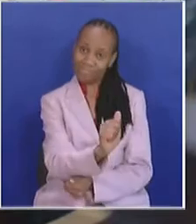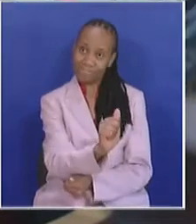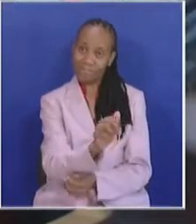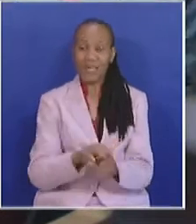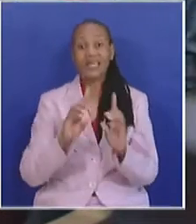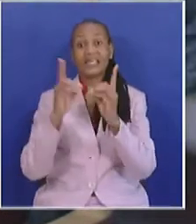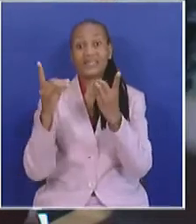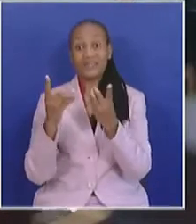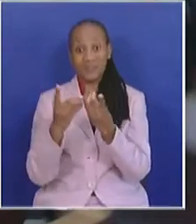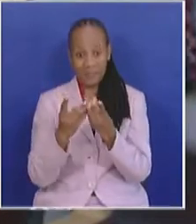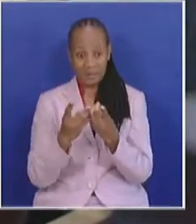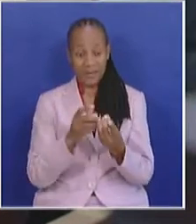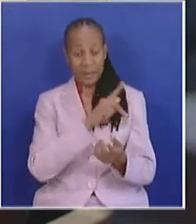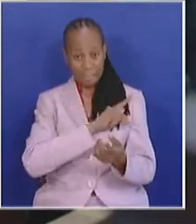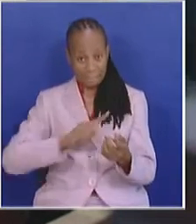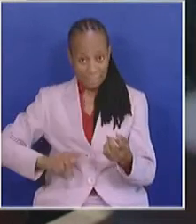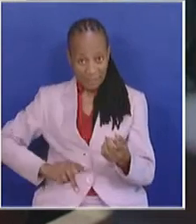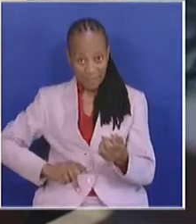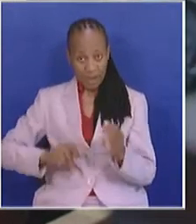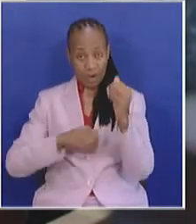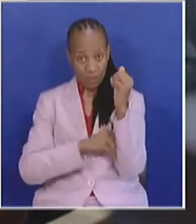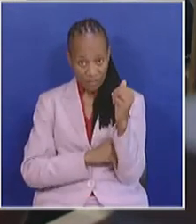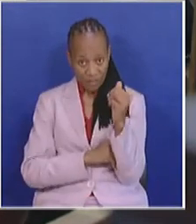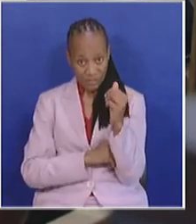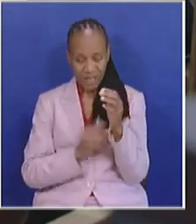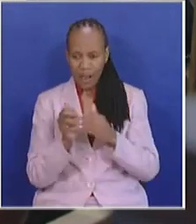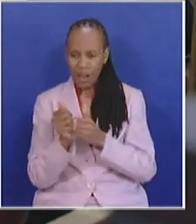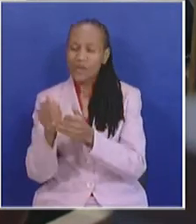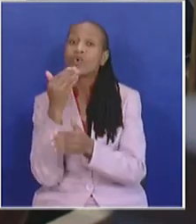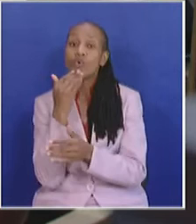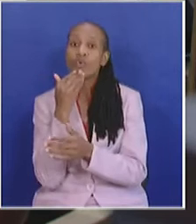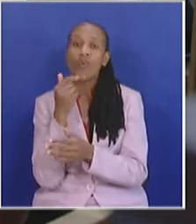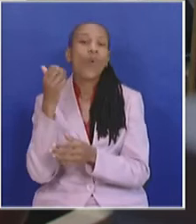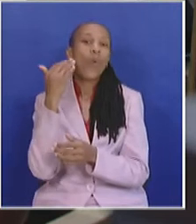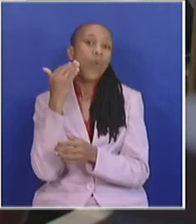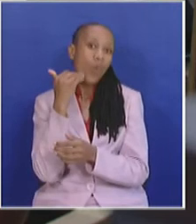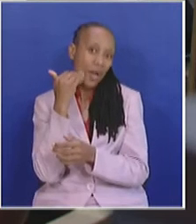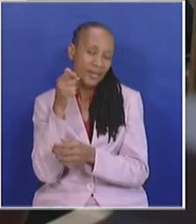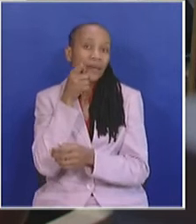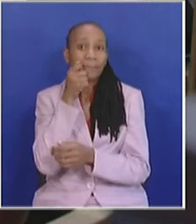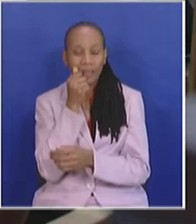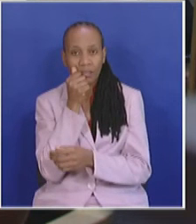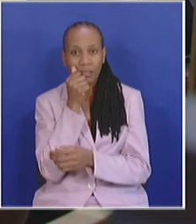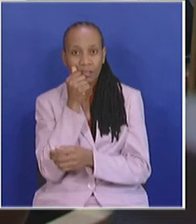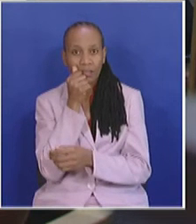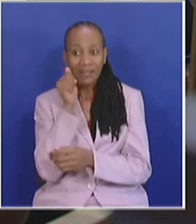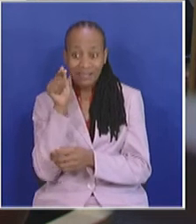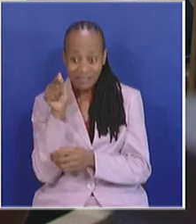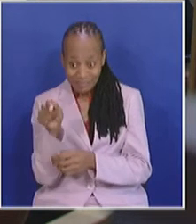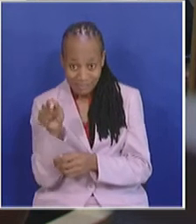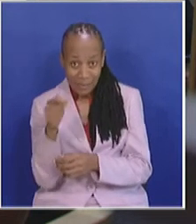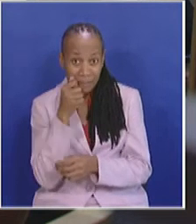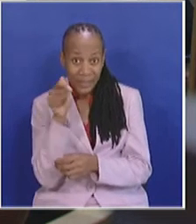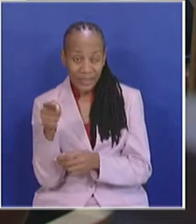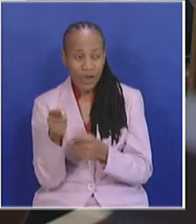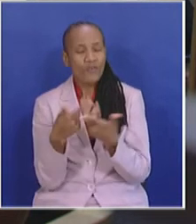of the Premier of the Western Cape is largely led by white Afrikaner males who were shipped from